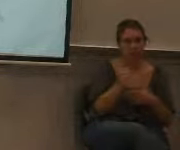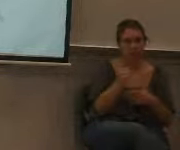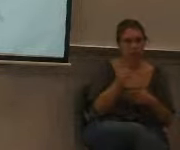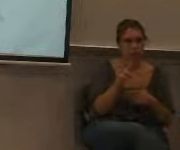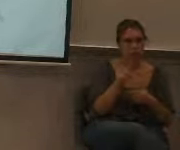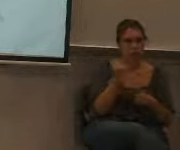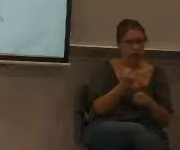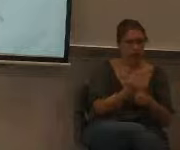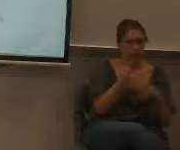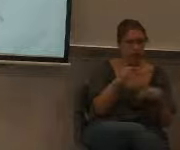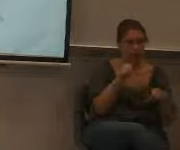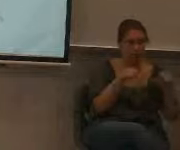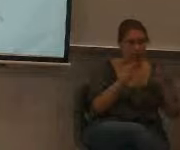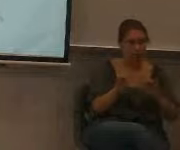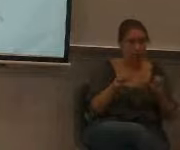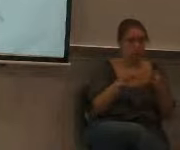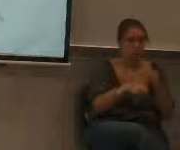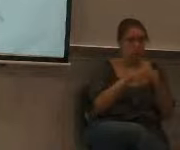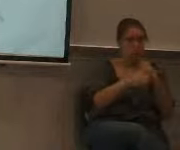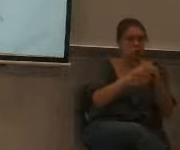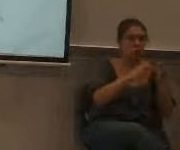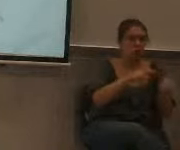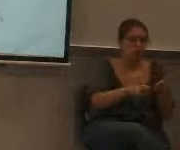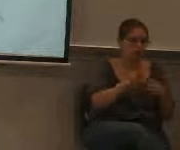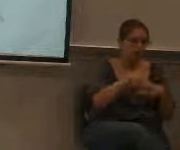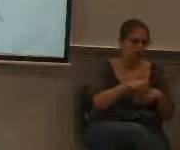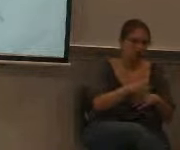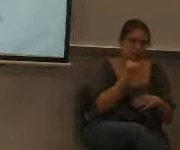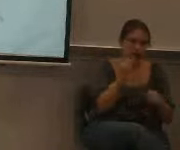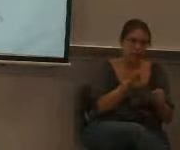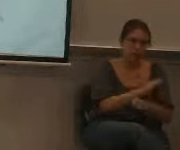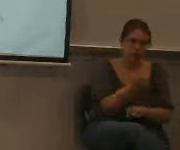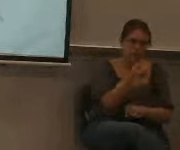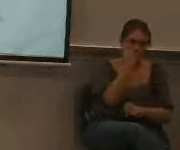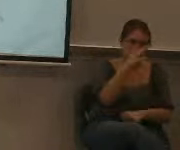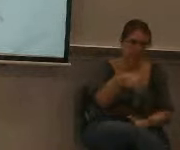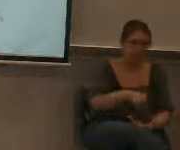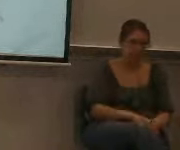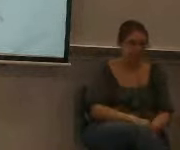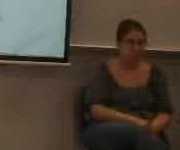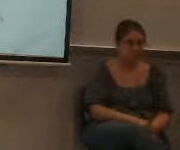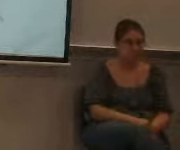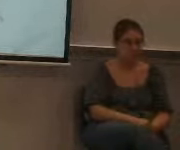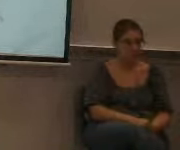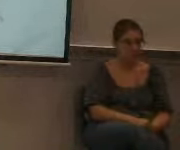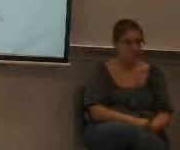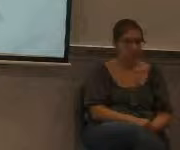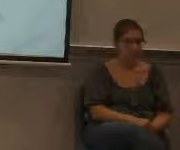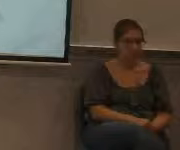20 years as scientists do more and more research on this. It's not totally nailed down yet.